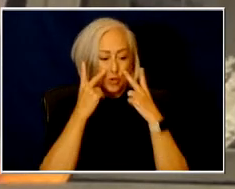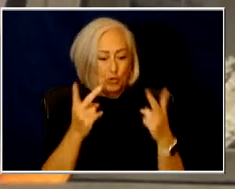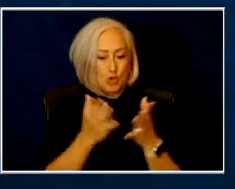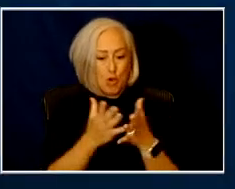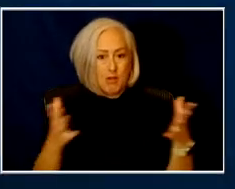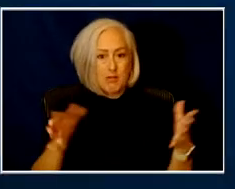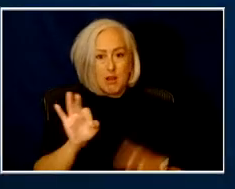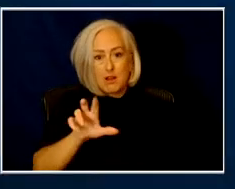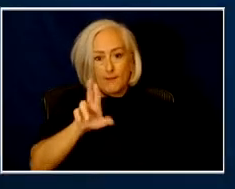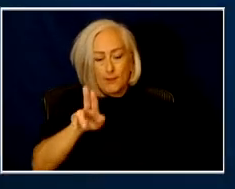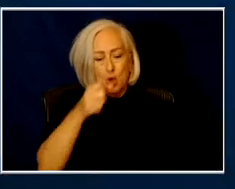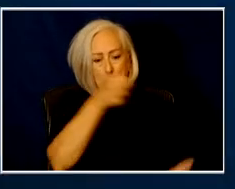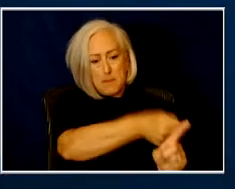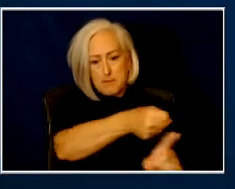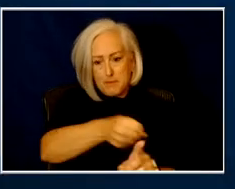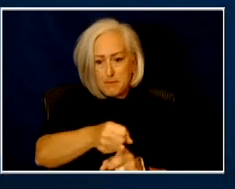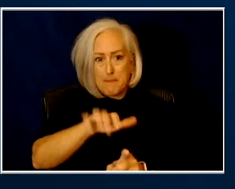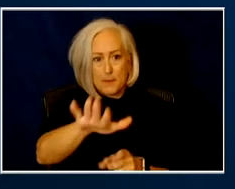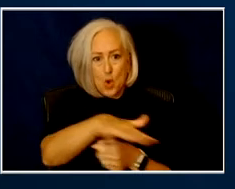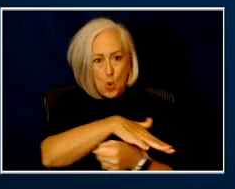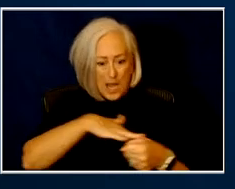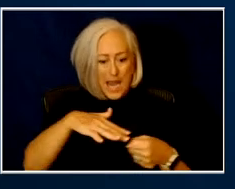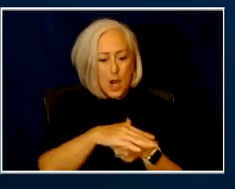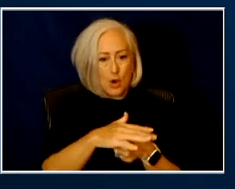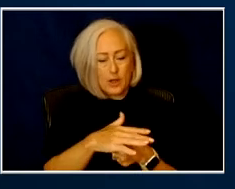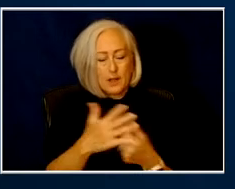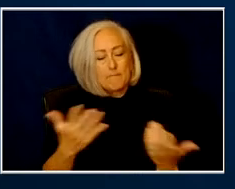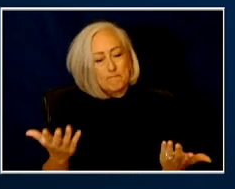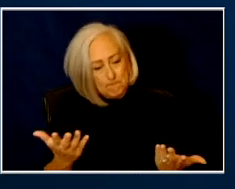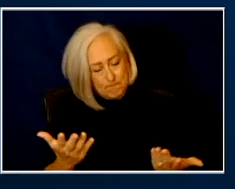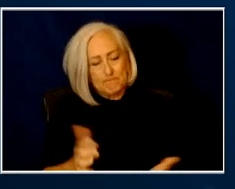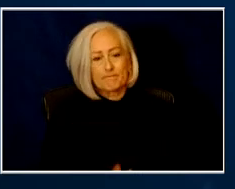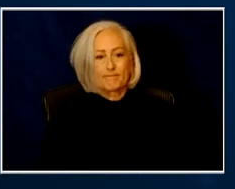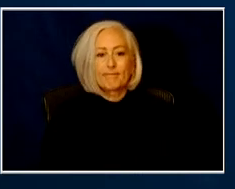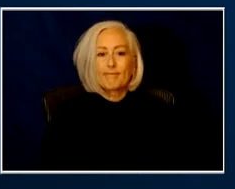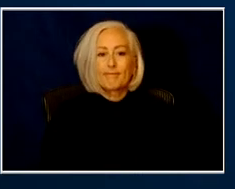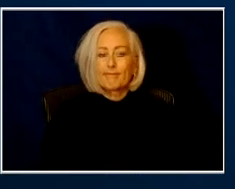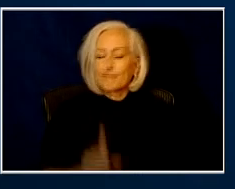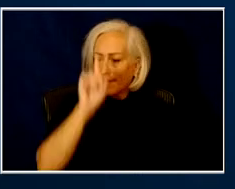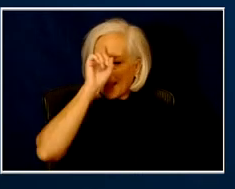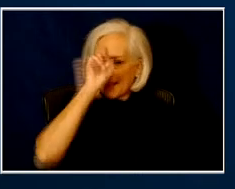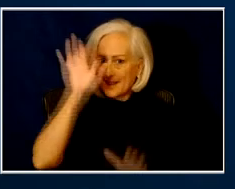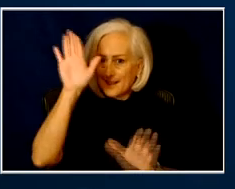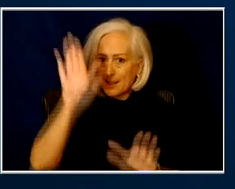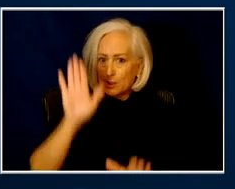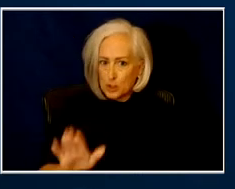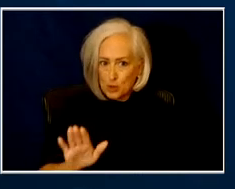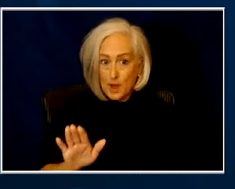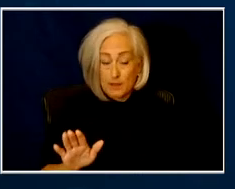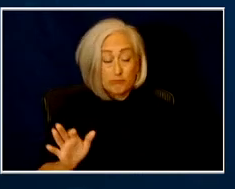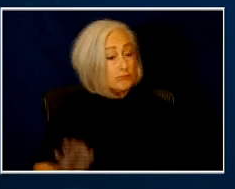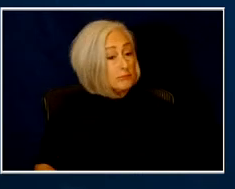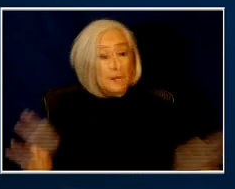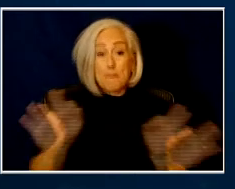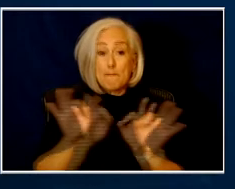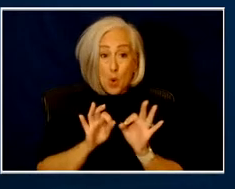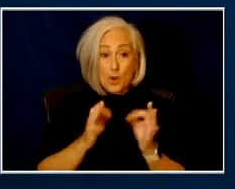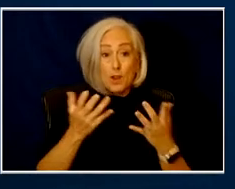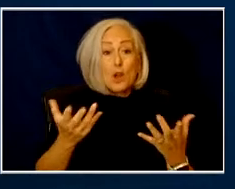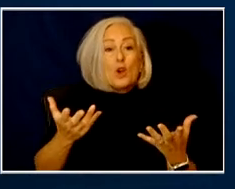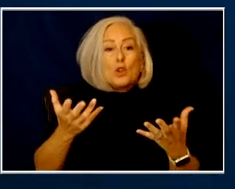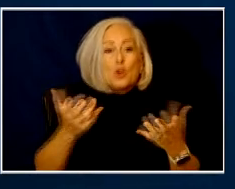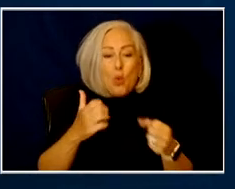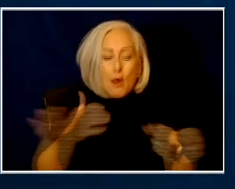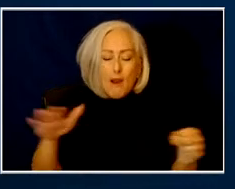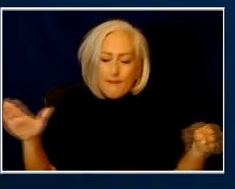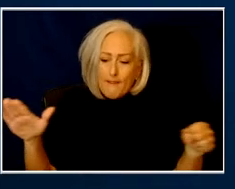on yeah I think that's great and I love that you know it's because it is important because you want that full maximal